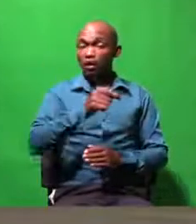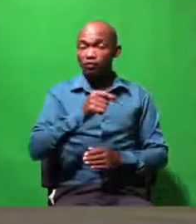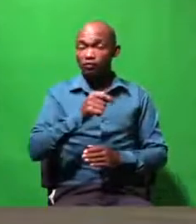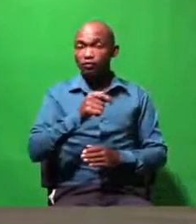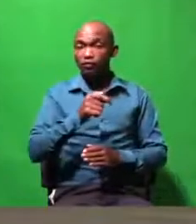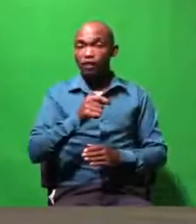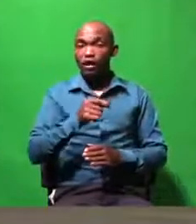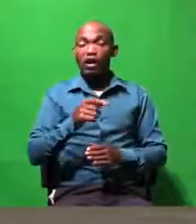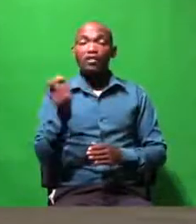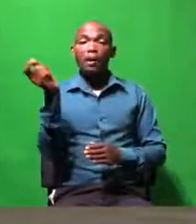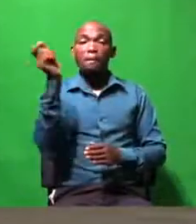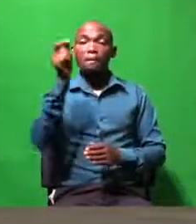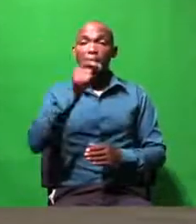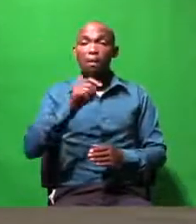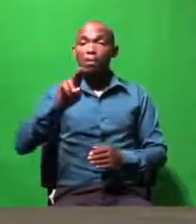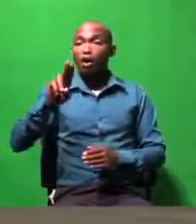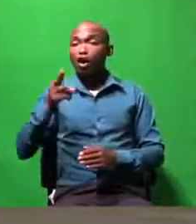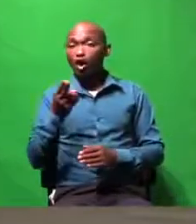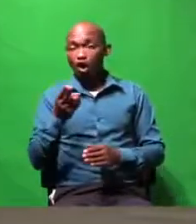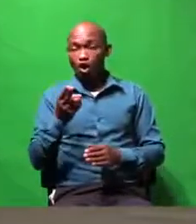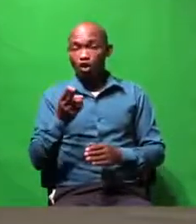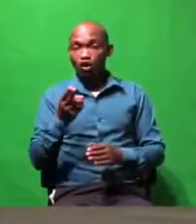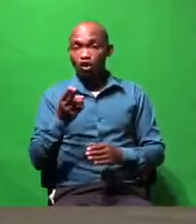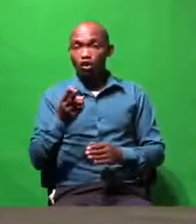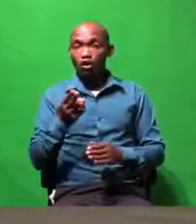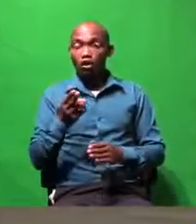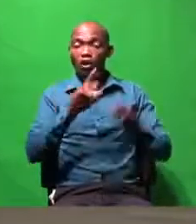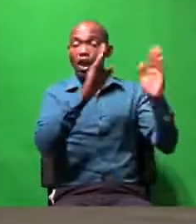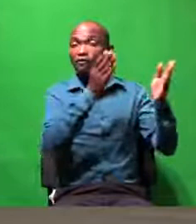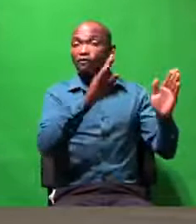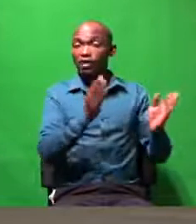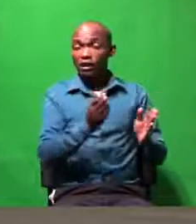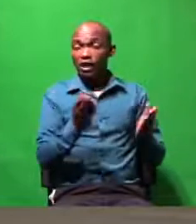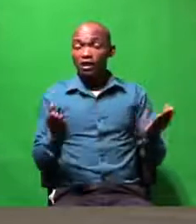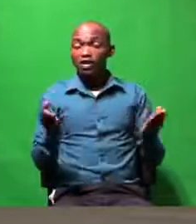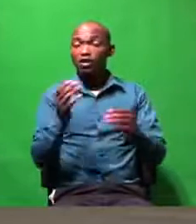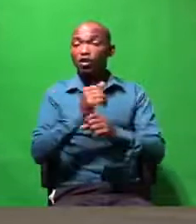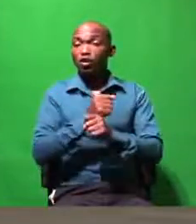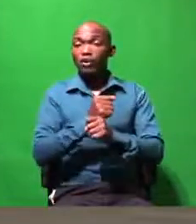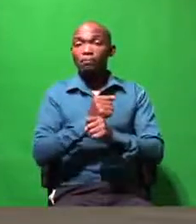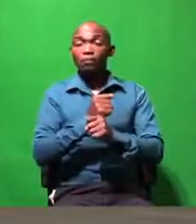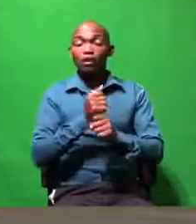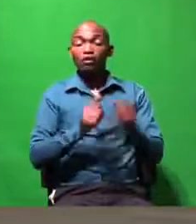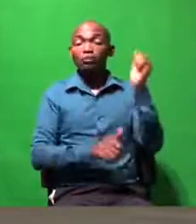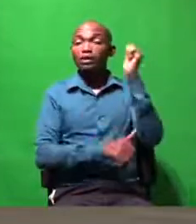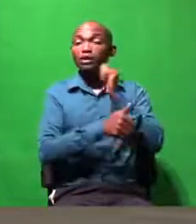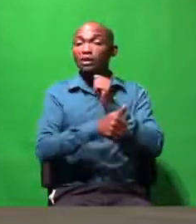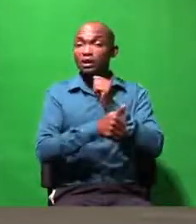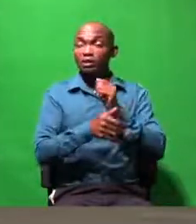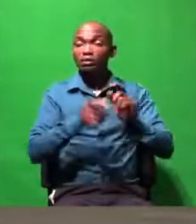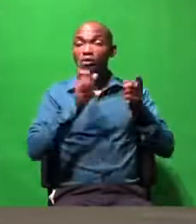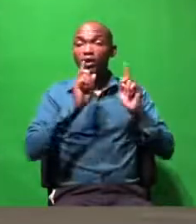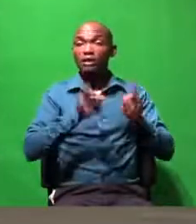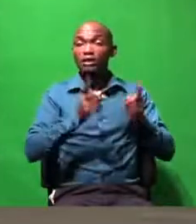either map, or sometimes we can prepare a figure in order to present to the teachers or to